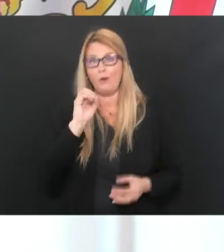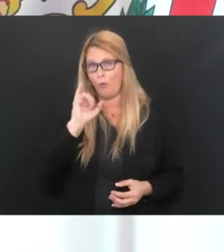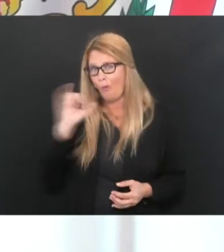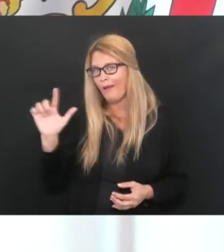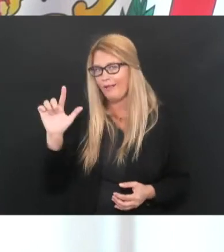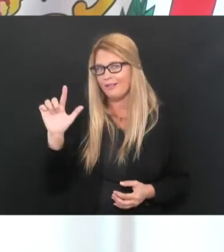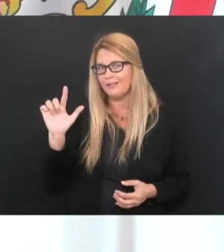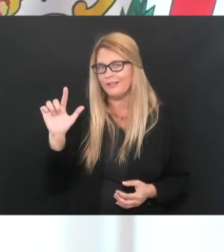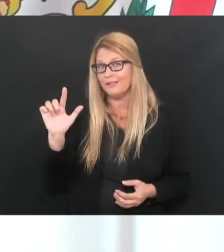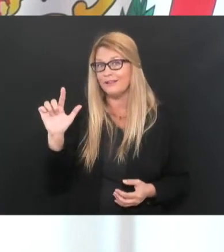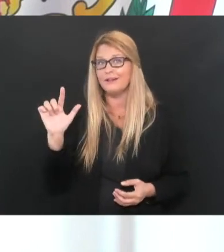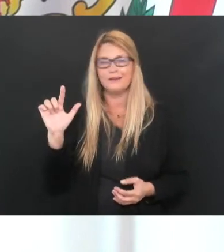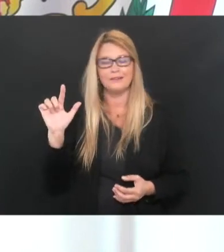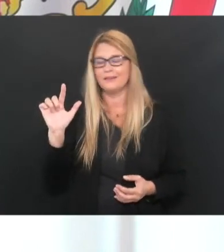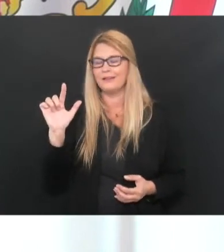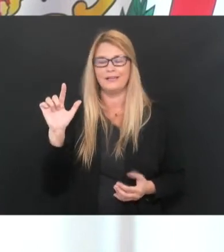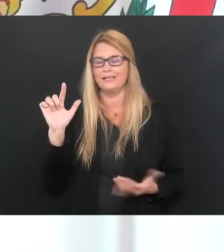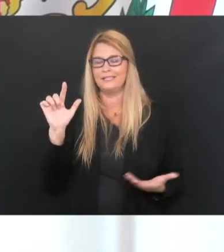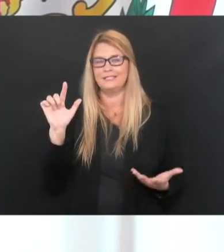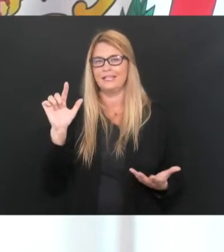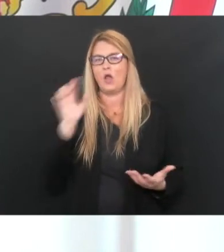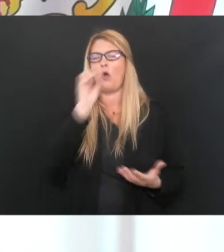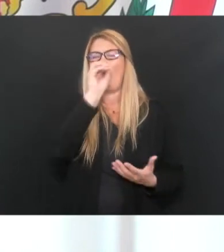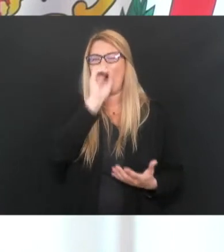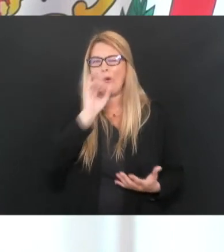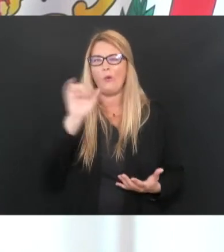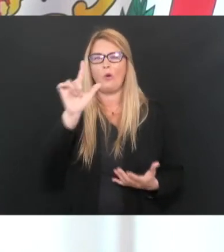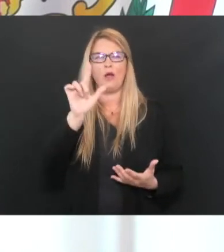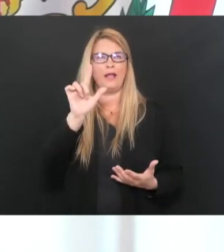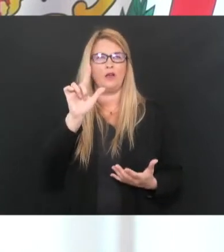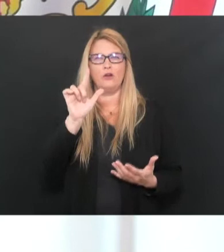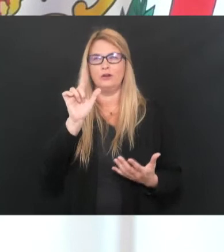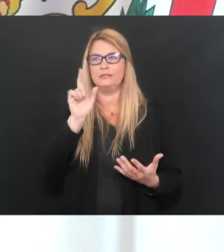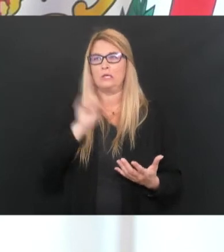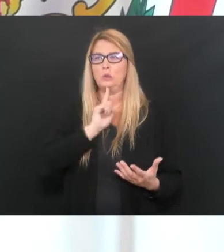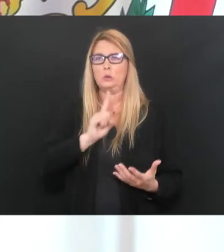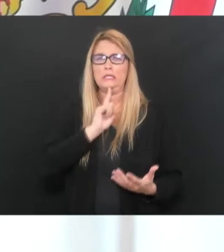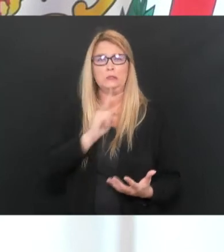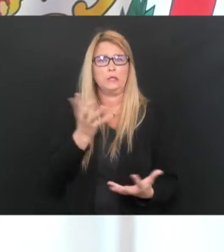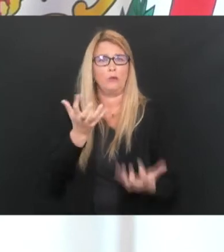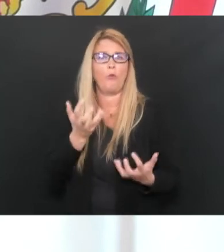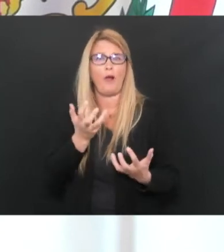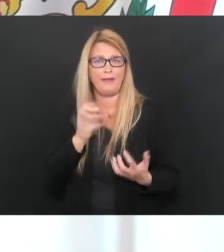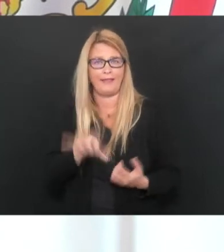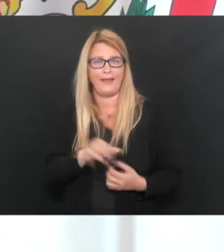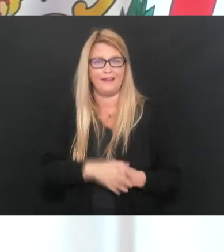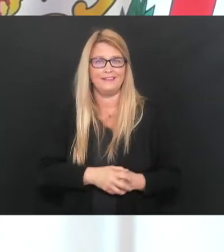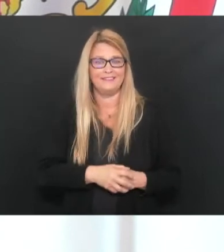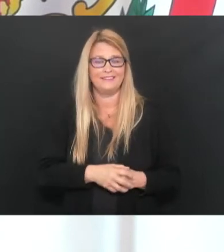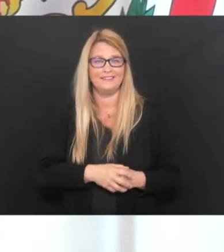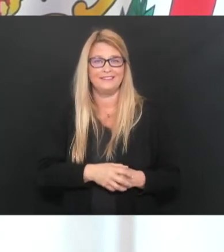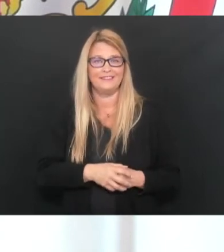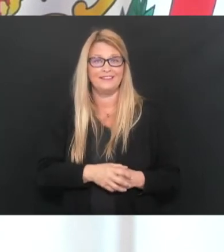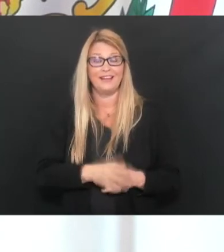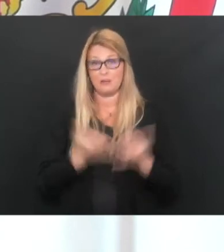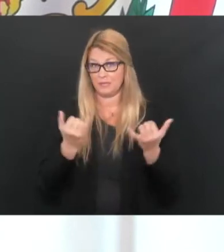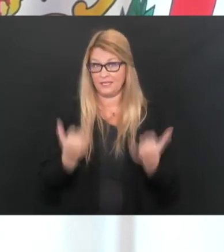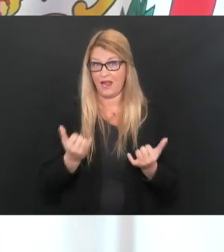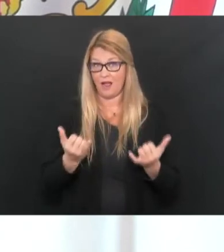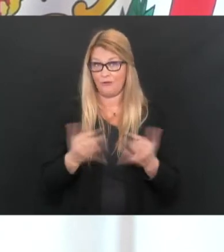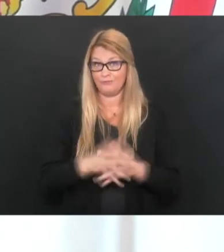was unbelievable. It was an appetite unbelievable. So